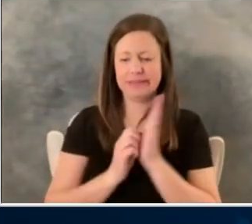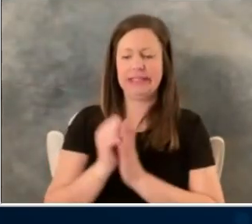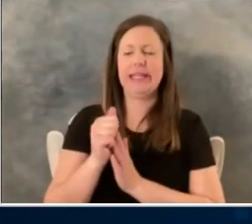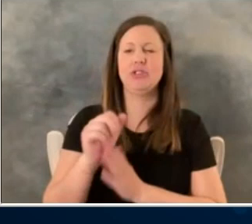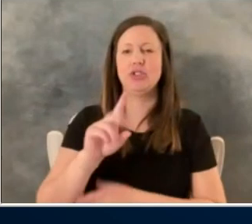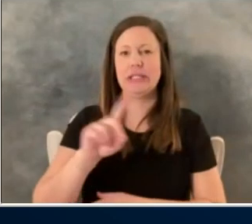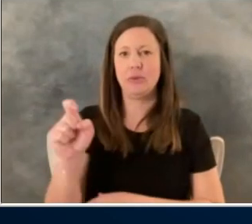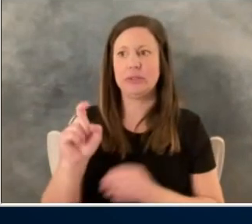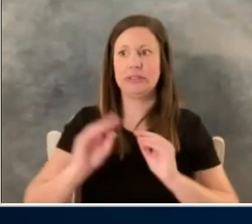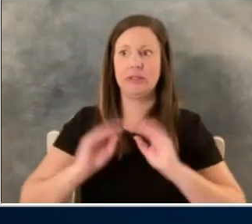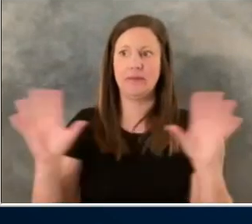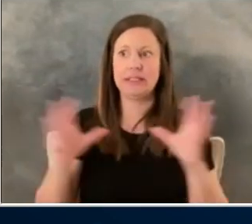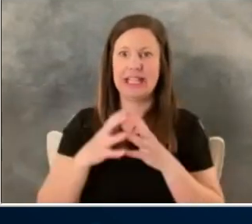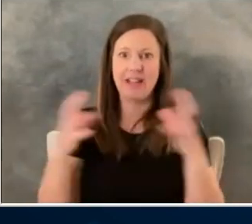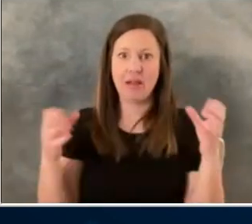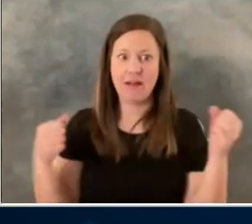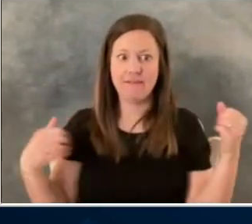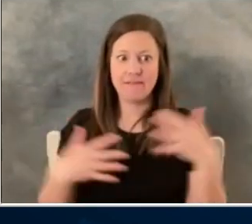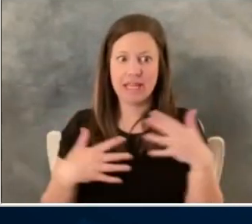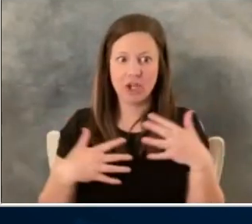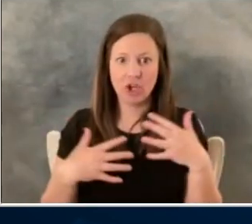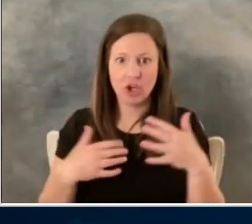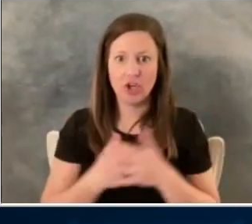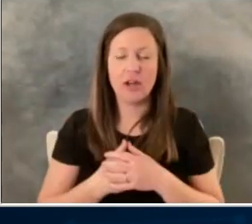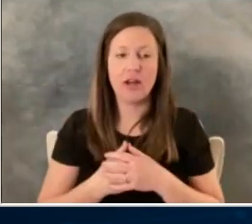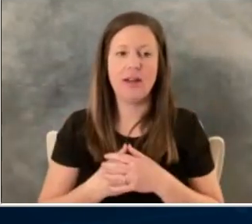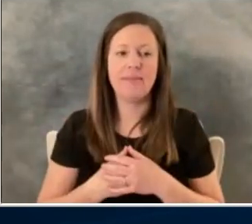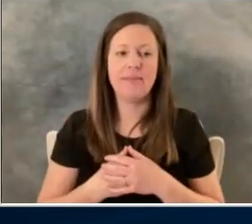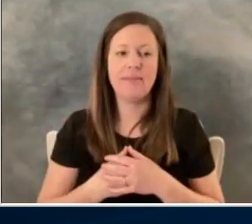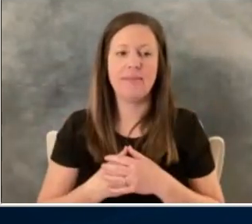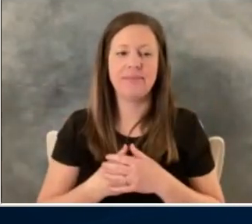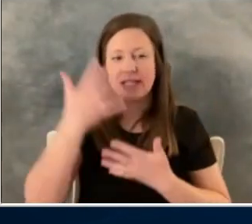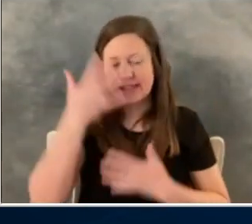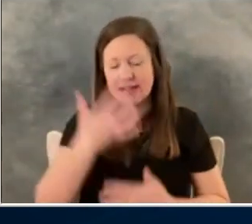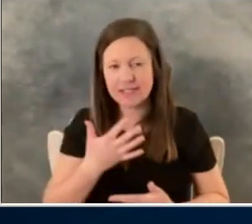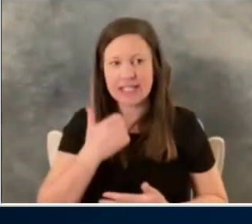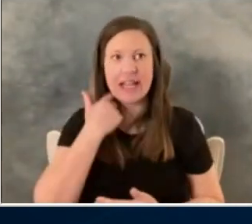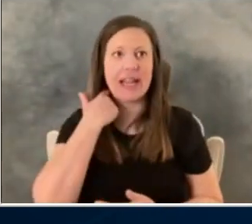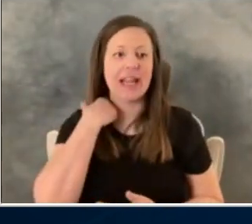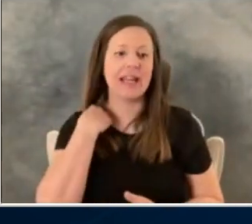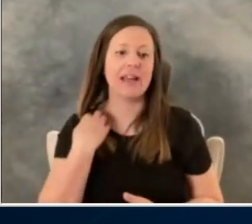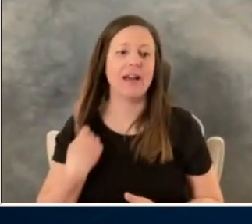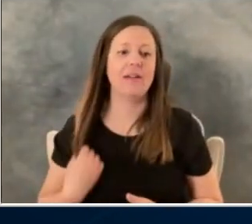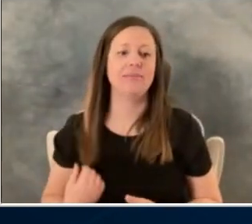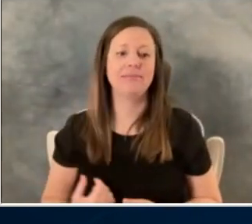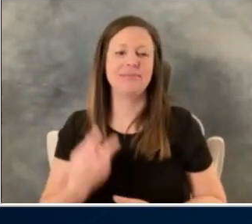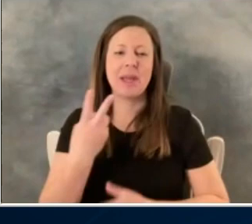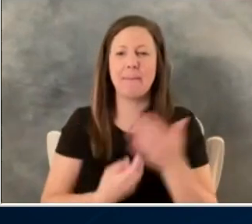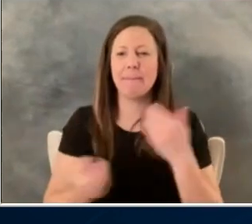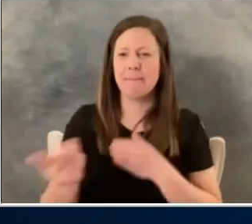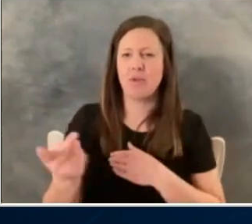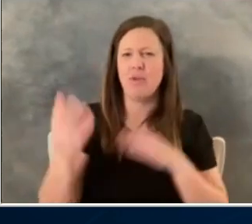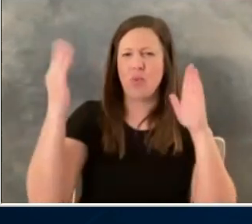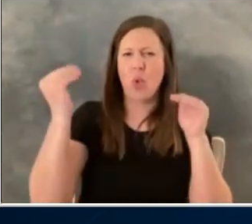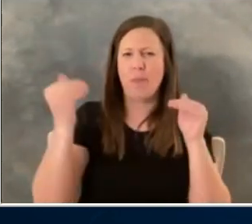fear, devastating. But Erin, Yuri, both of you, I want to hear from both of you. What gave you hope at that time?